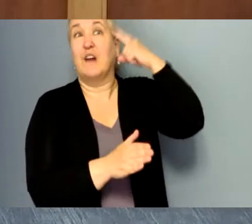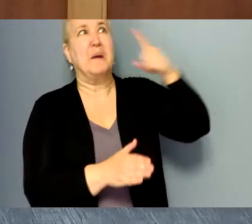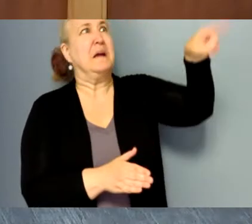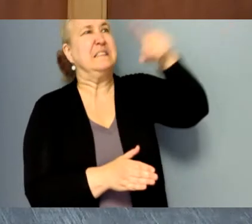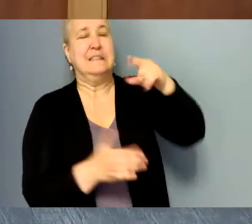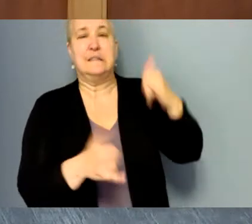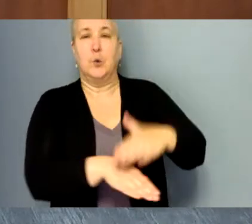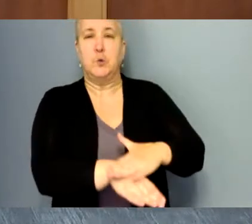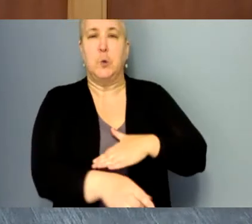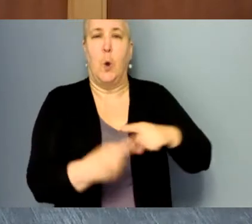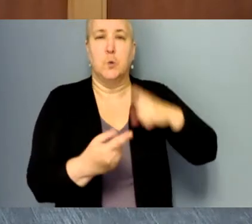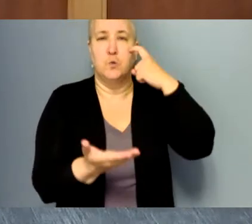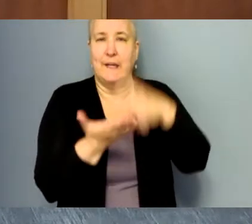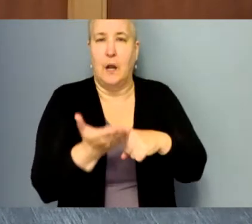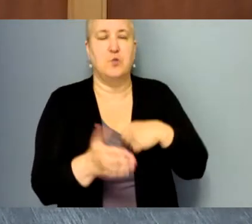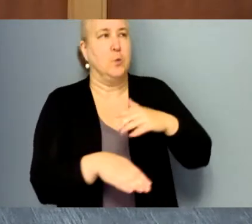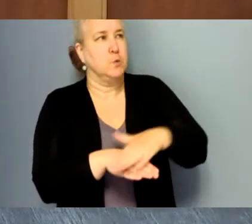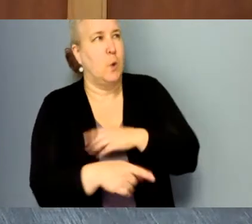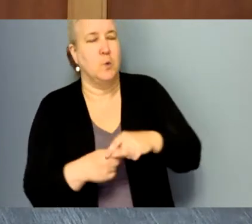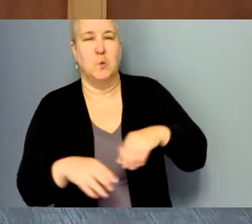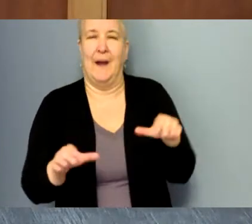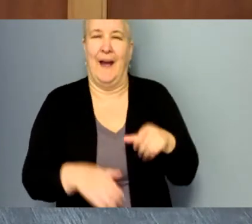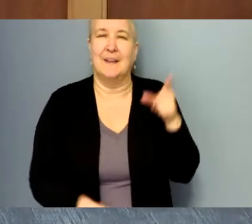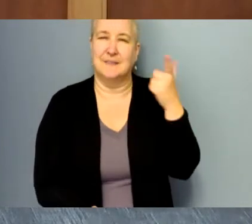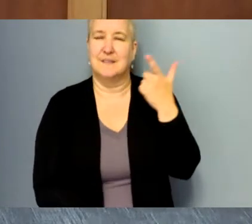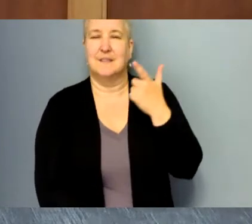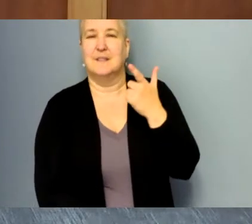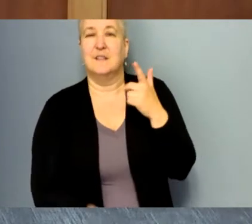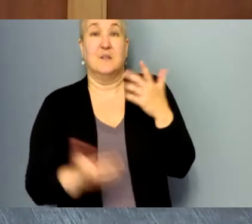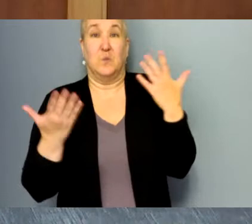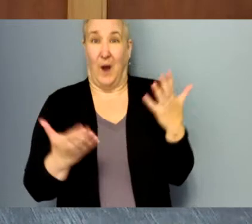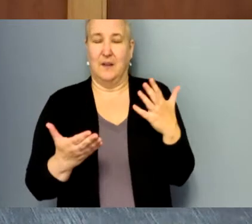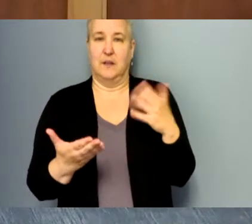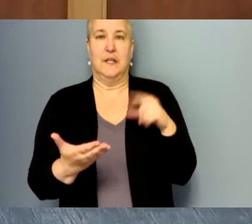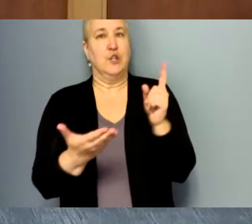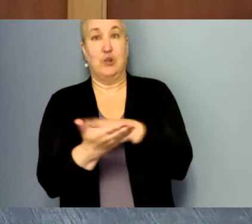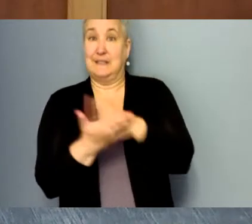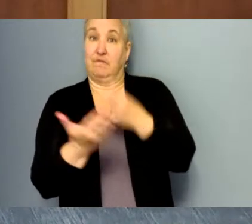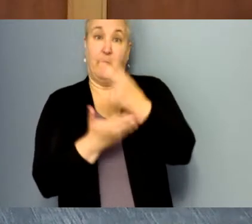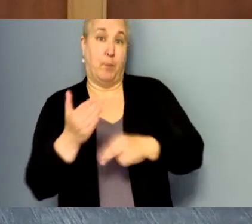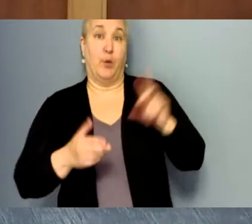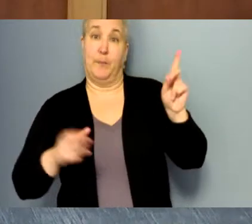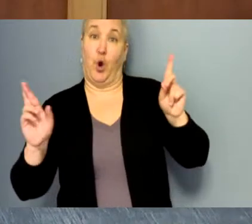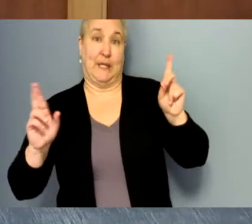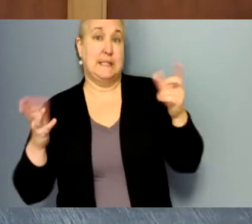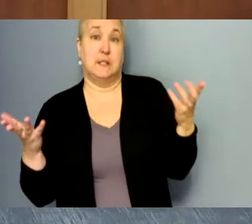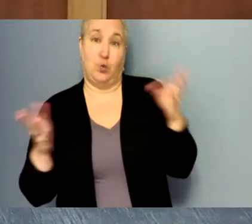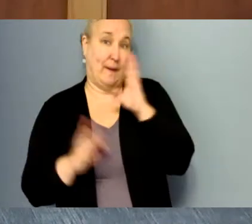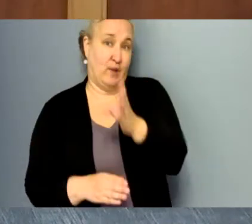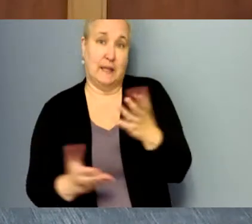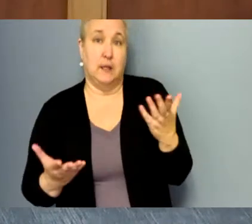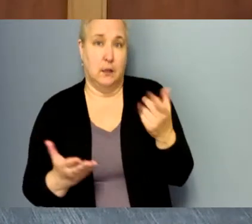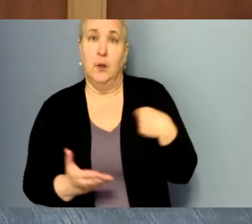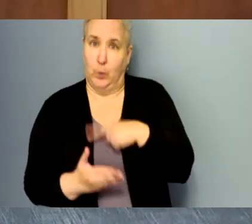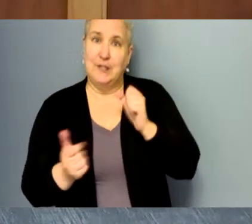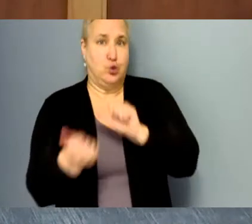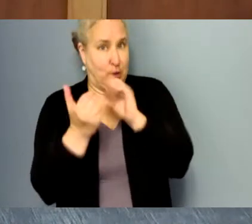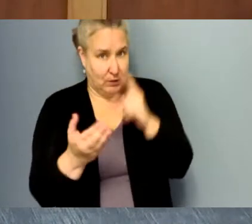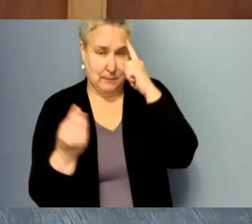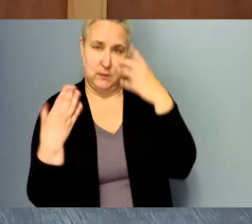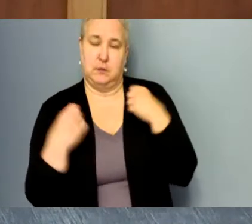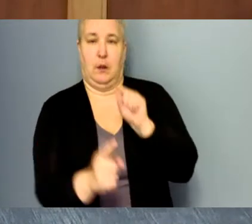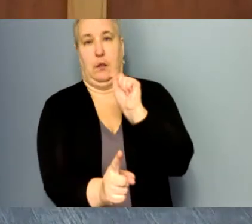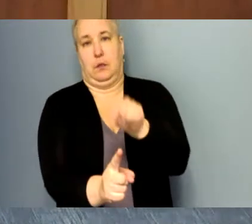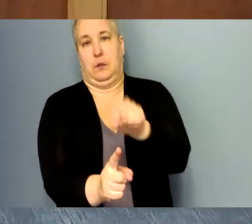very slow to recognize or slow to act on, and it's criticism of both parties, quite frankly, that we need to address mental health